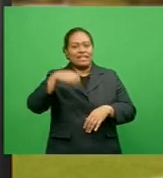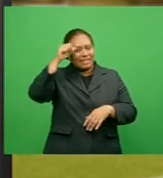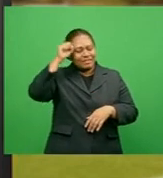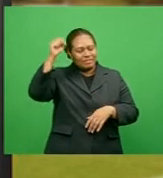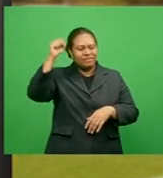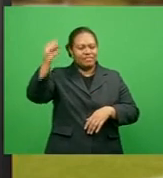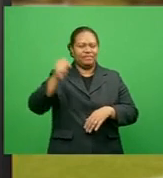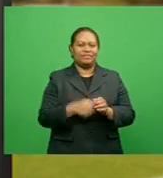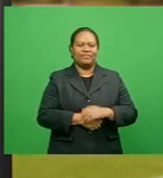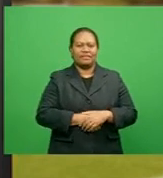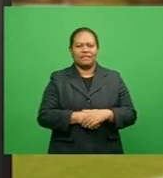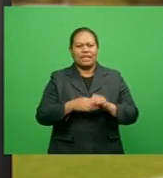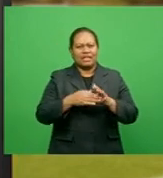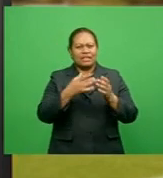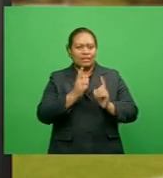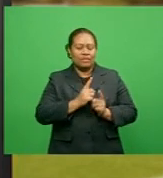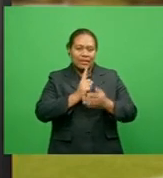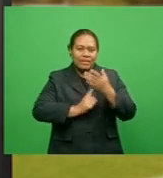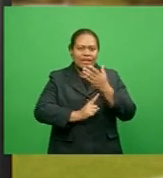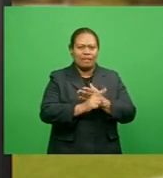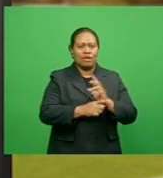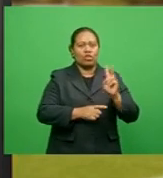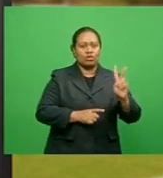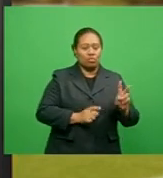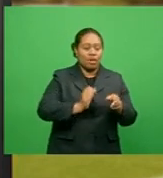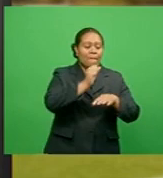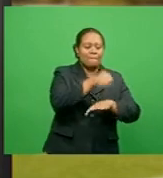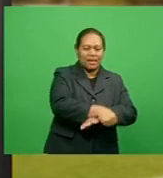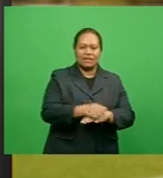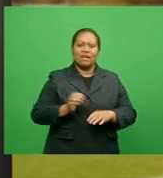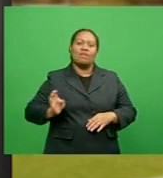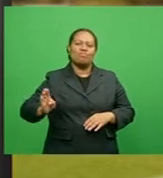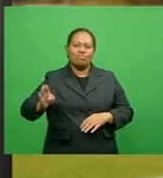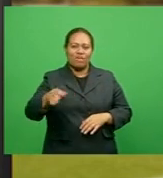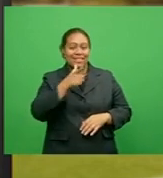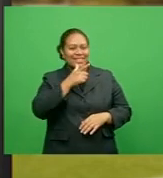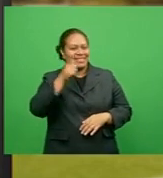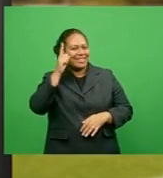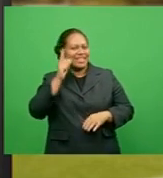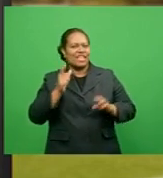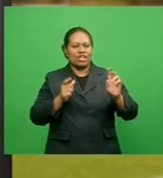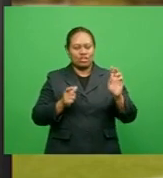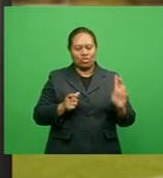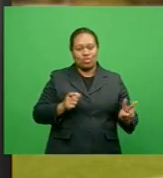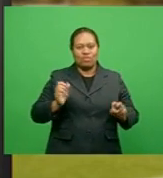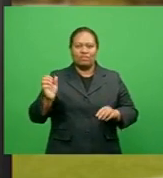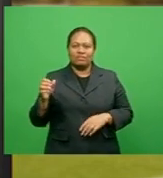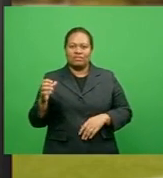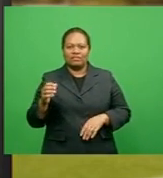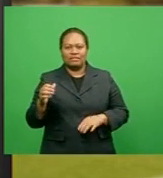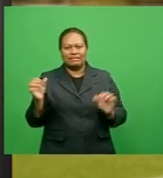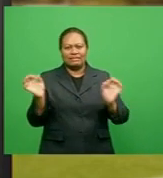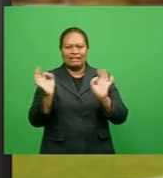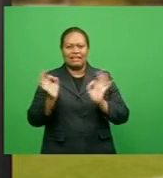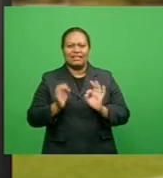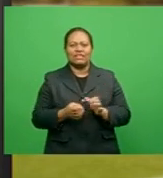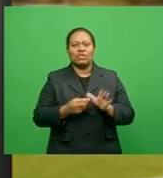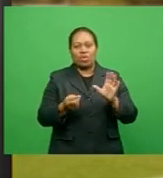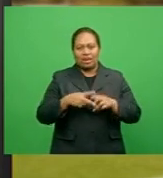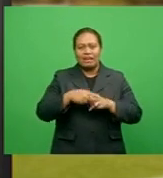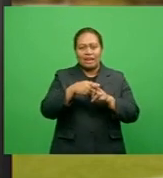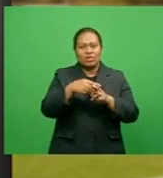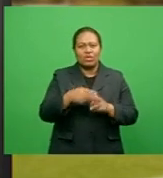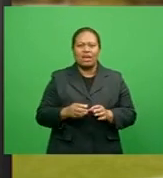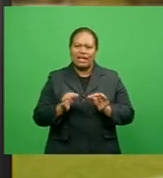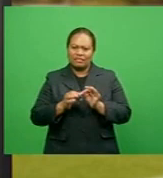title. Following a close 2-0 win over Bua yesterday, Nandrunga will now face M. Aziz and Sons